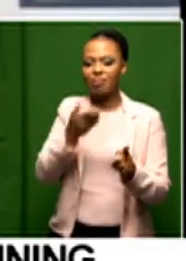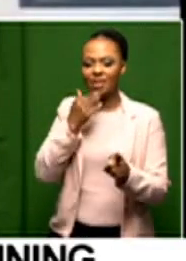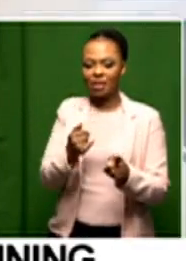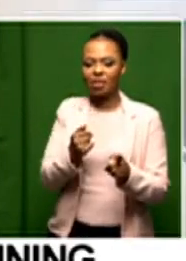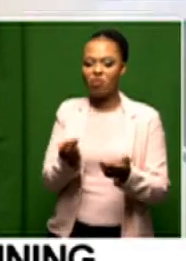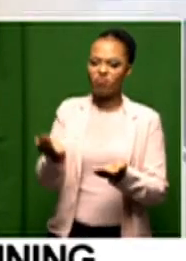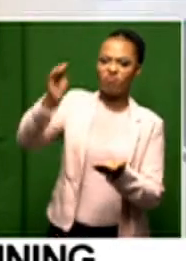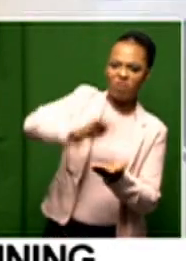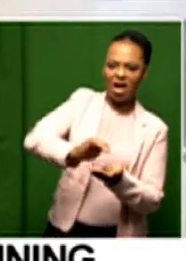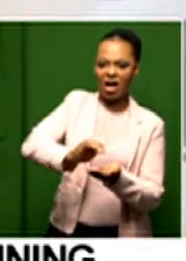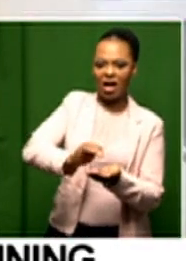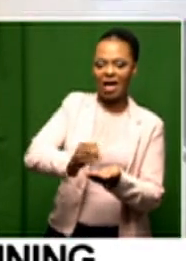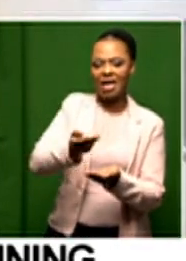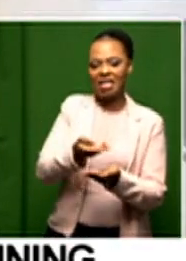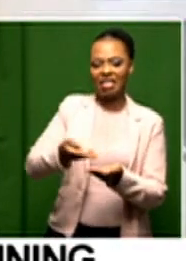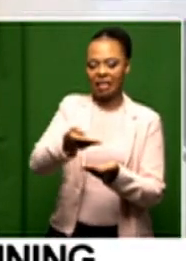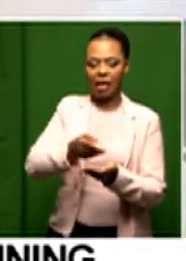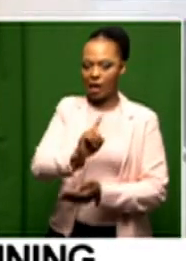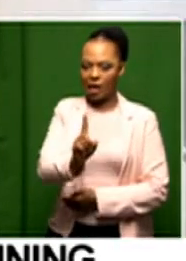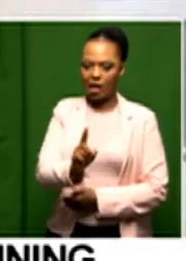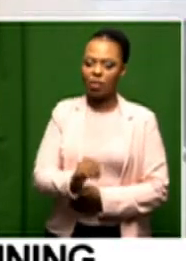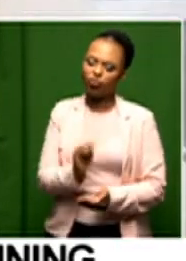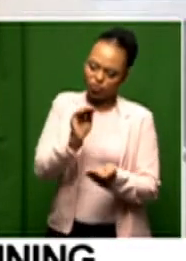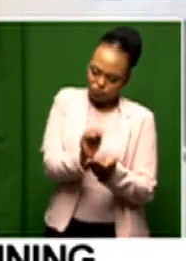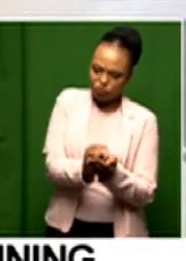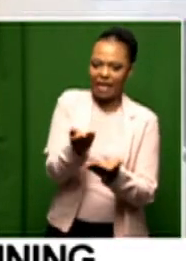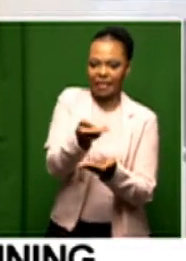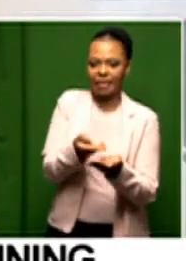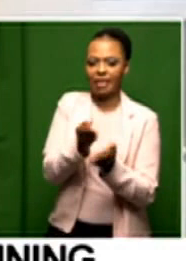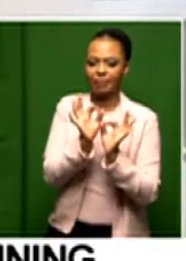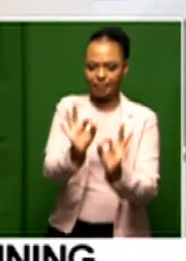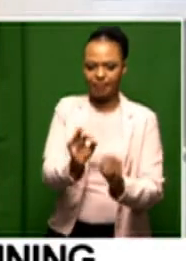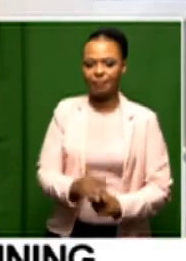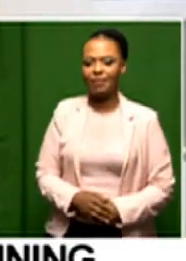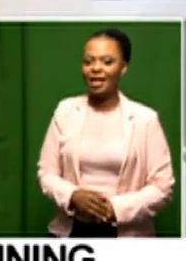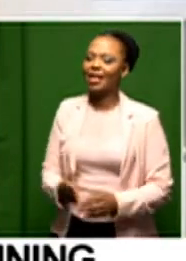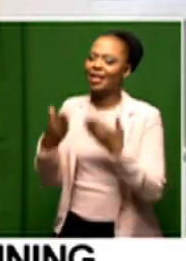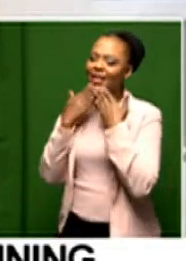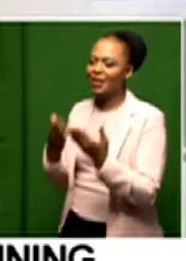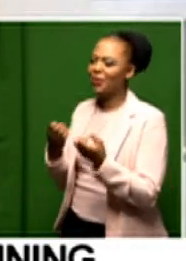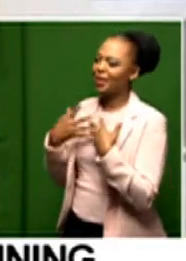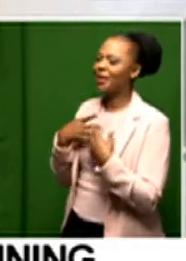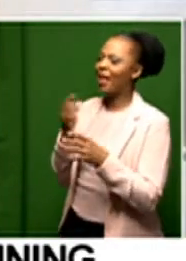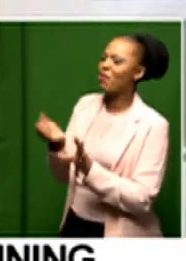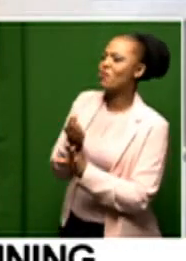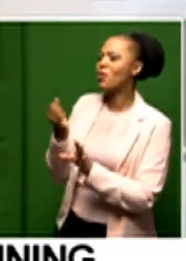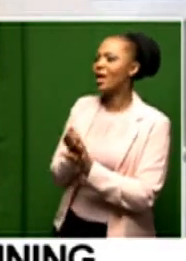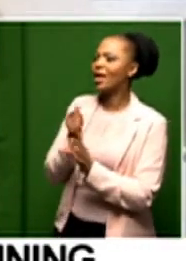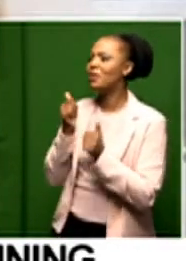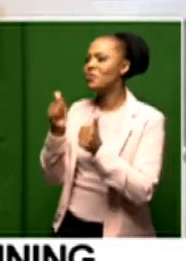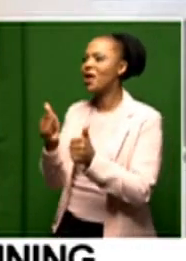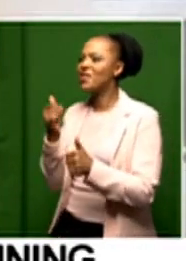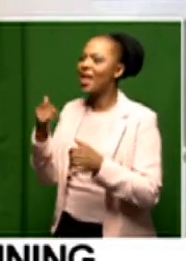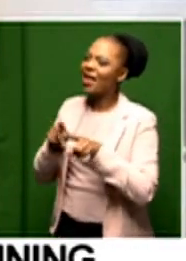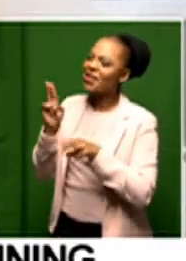control. Siba, great chatting to you. Thank you so much for your time. And thank you for making cooking so much fun. Oh, thank